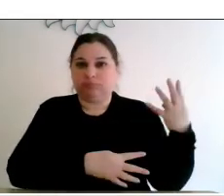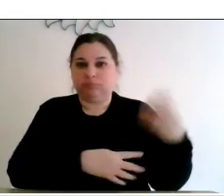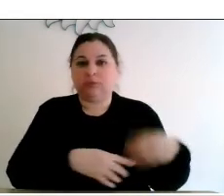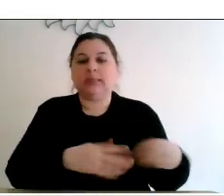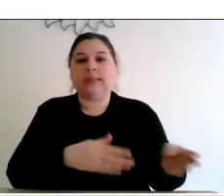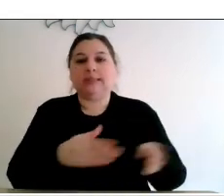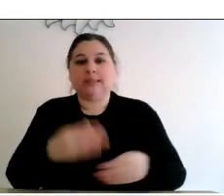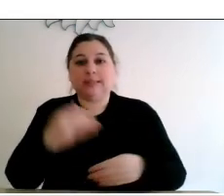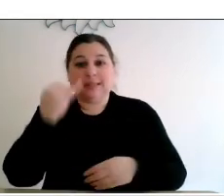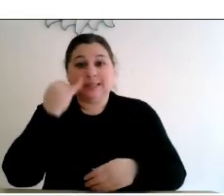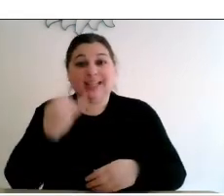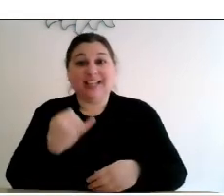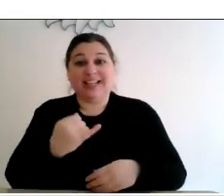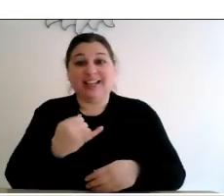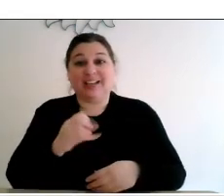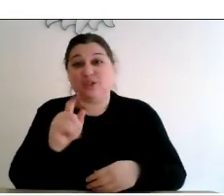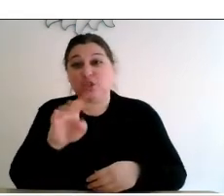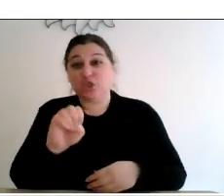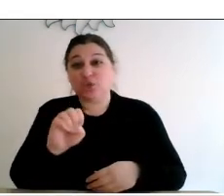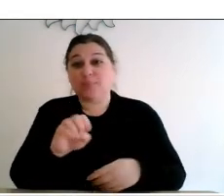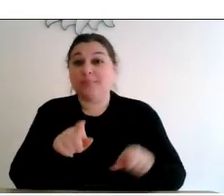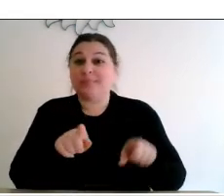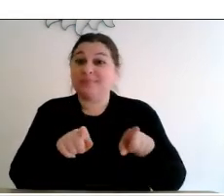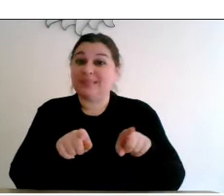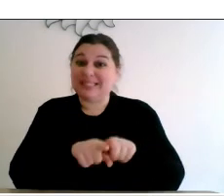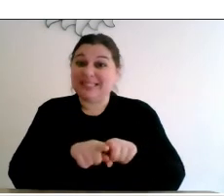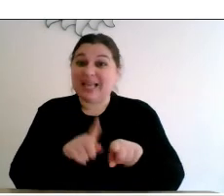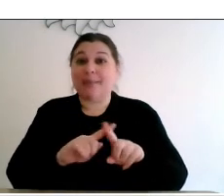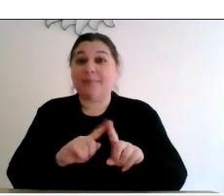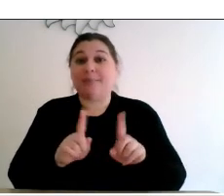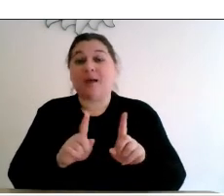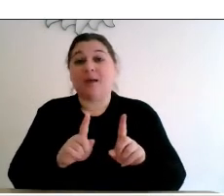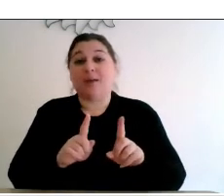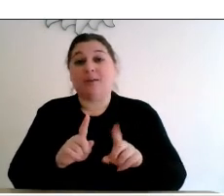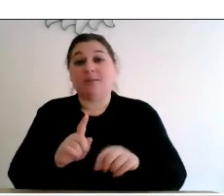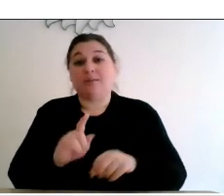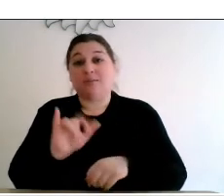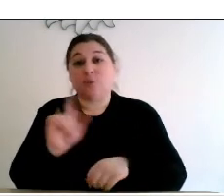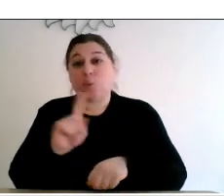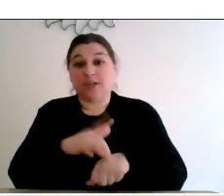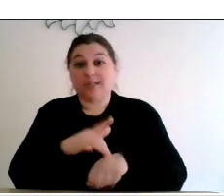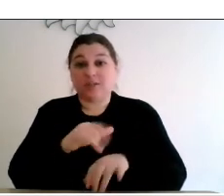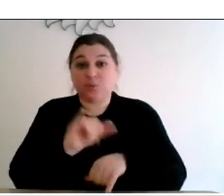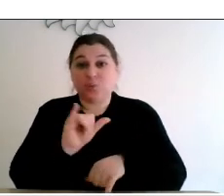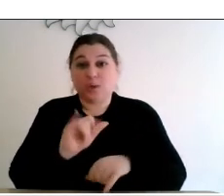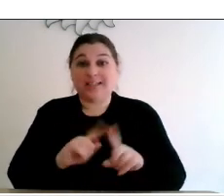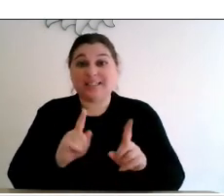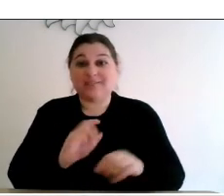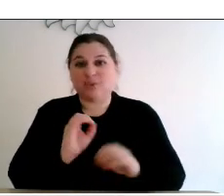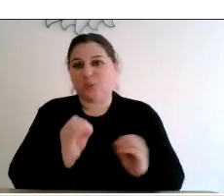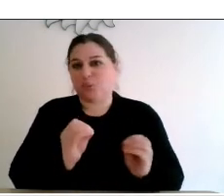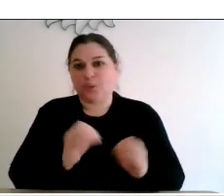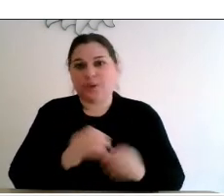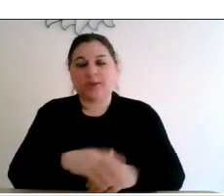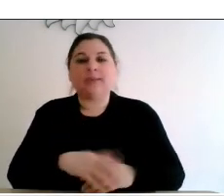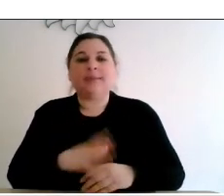same y-intercept, exactly the same line, infinite amount. So this next slide has that flow chart that I was talking about.